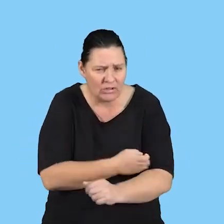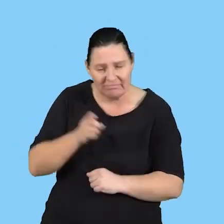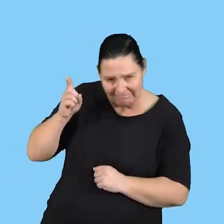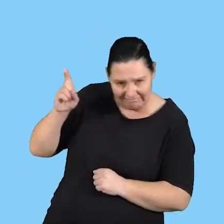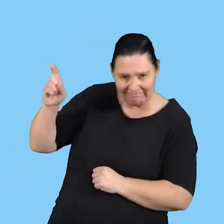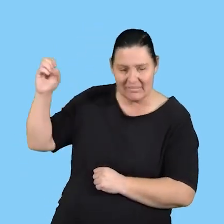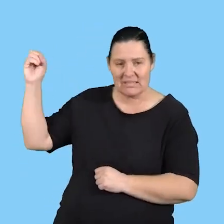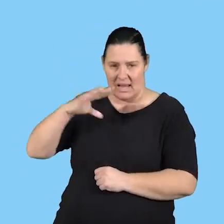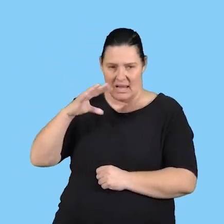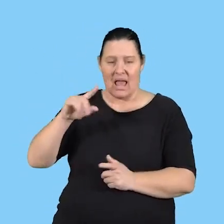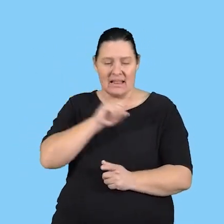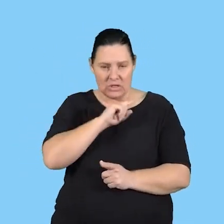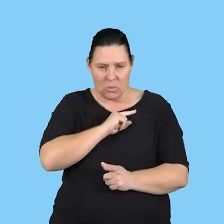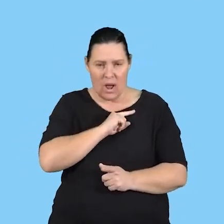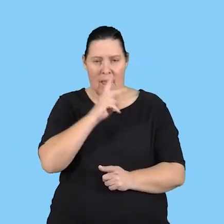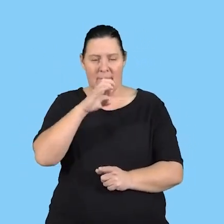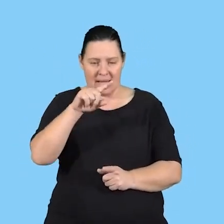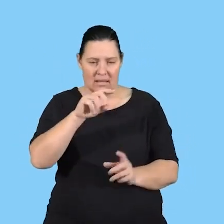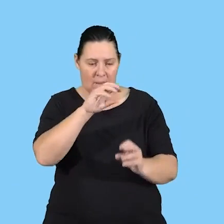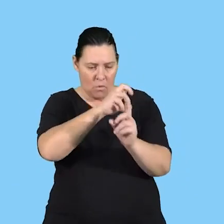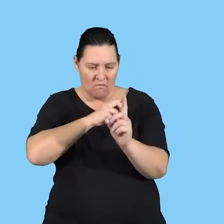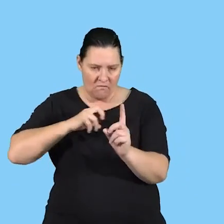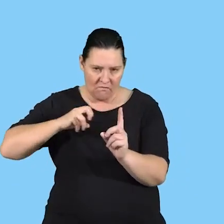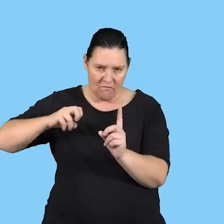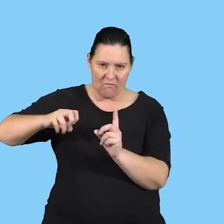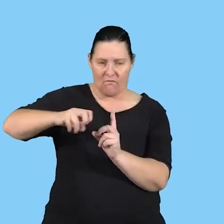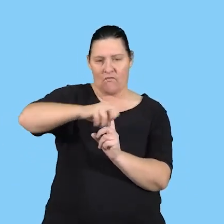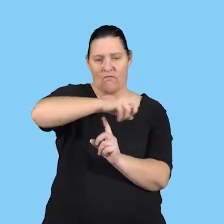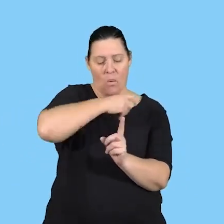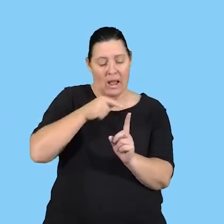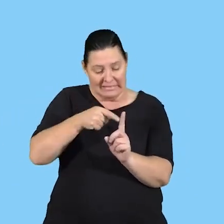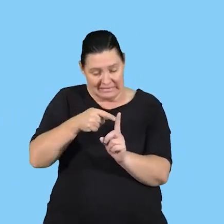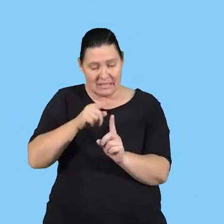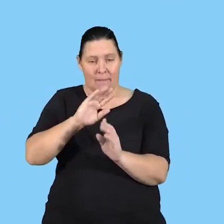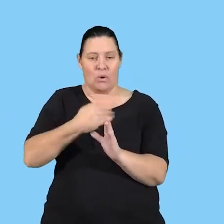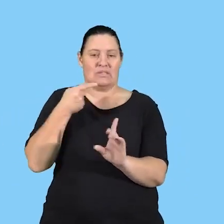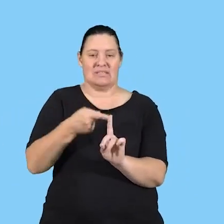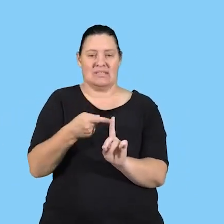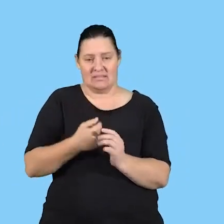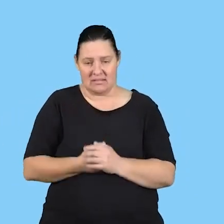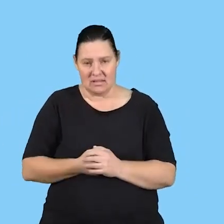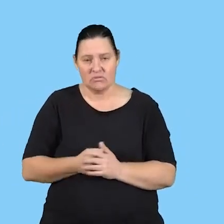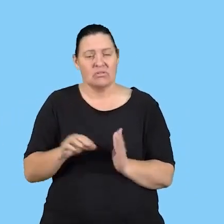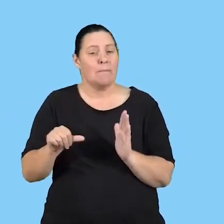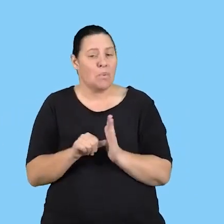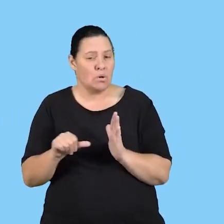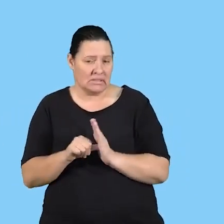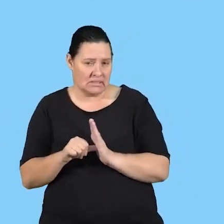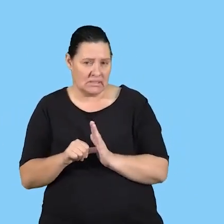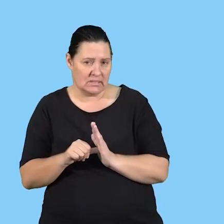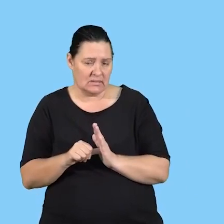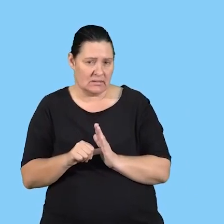planets are moving around the sun is because of the sun. So this is an important idea to